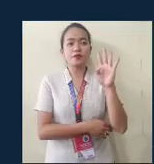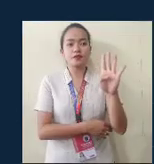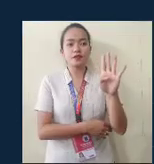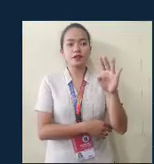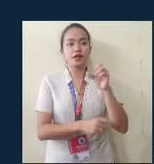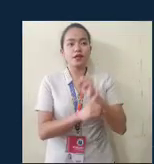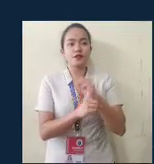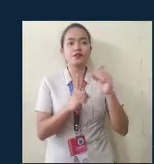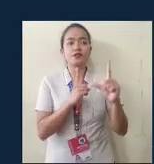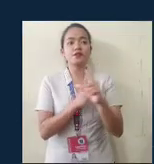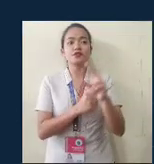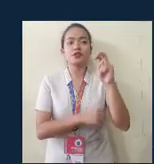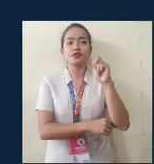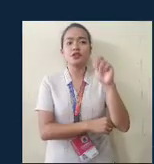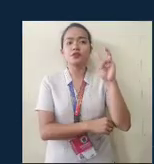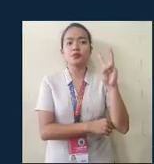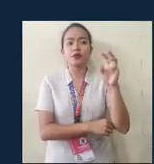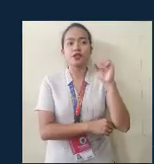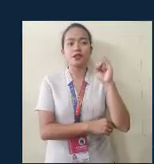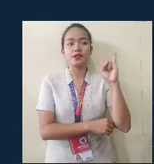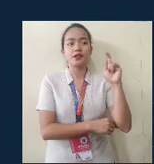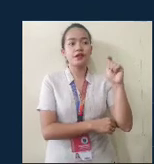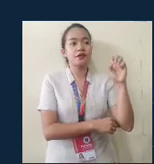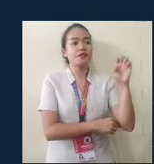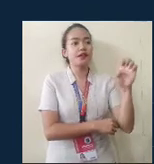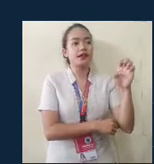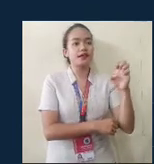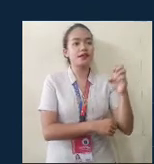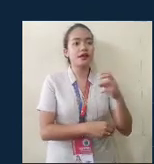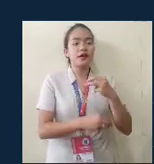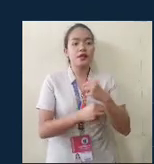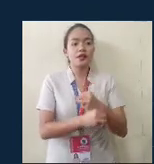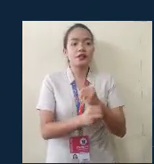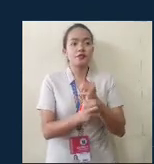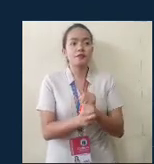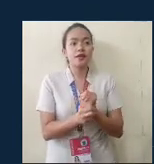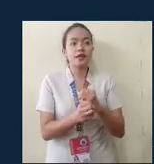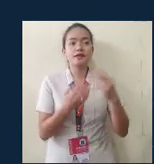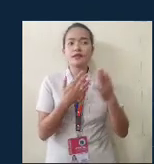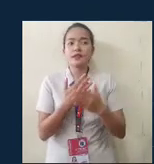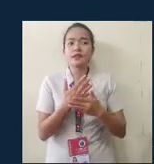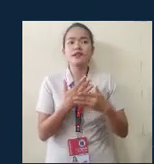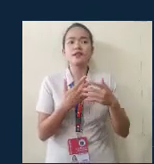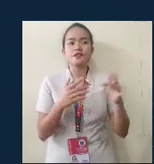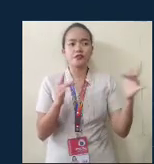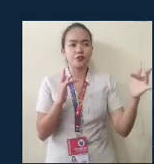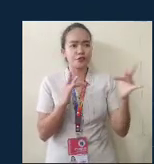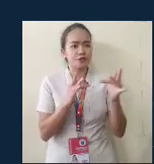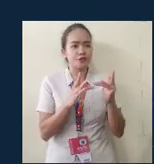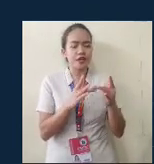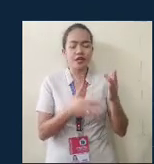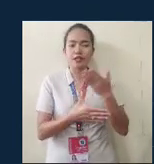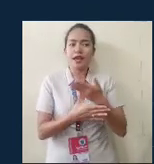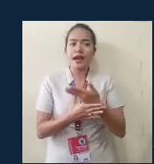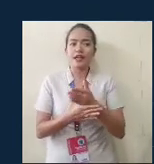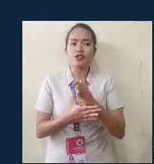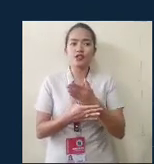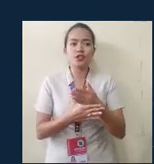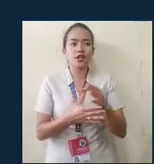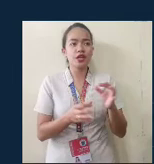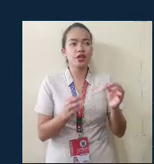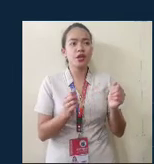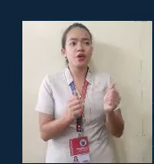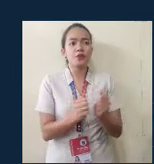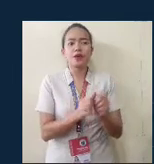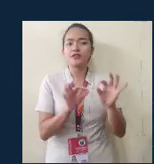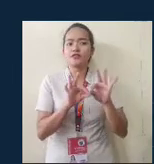For the social media, Facebook. Facebook is a social networking site that makes it